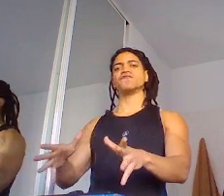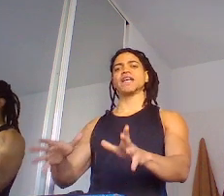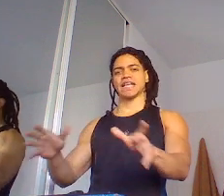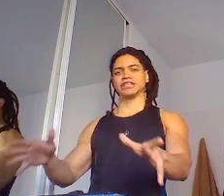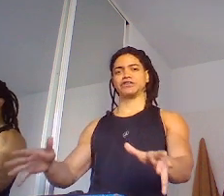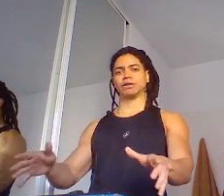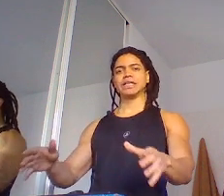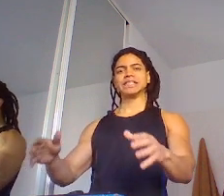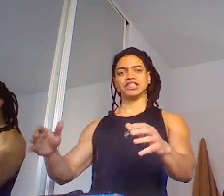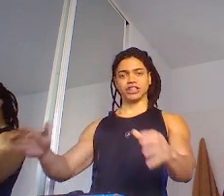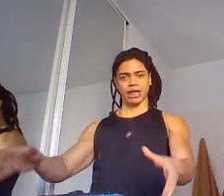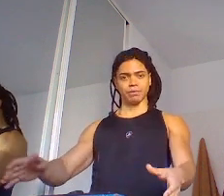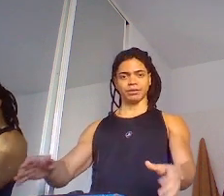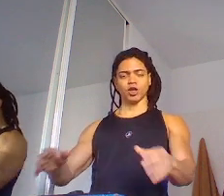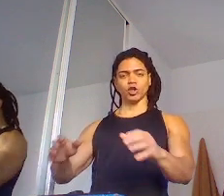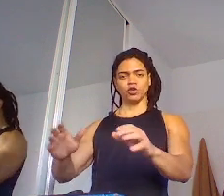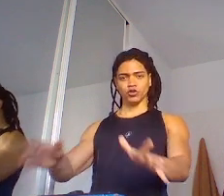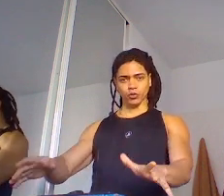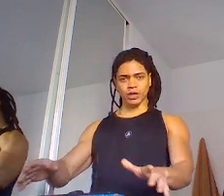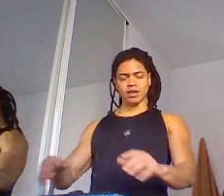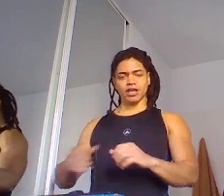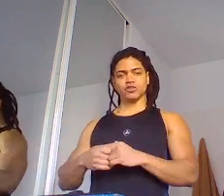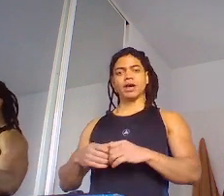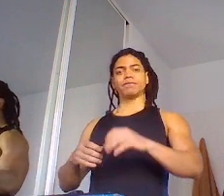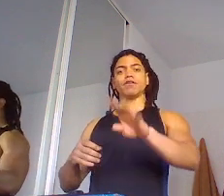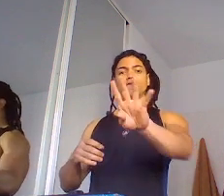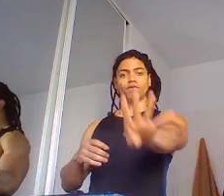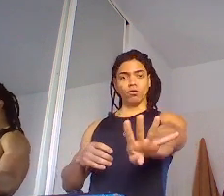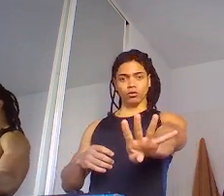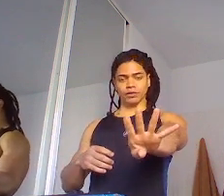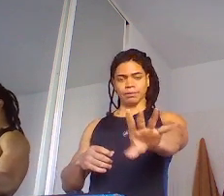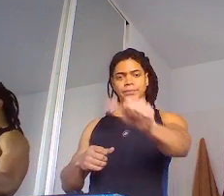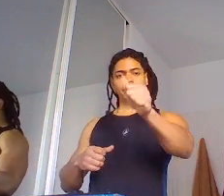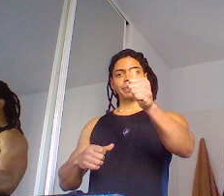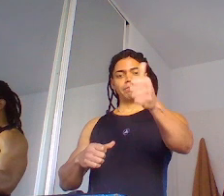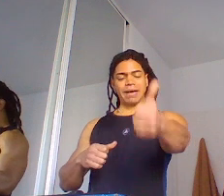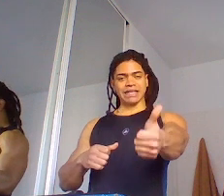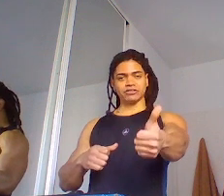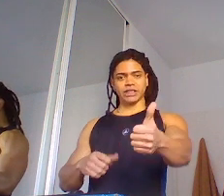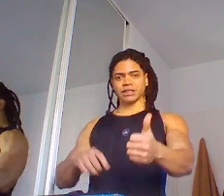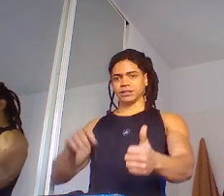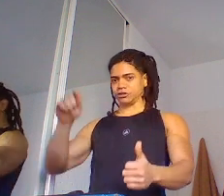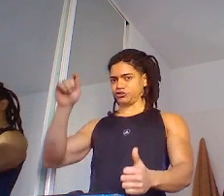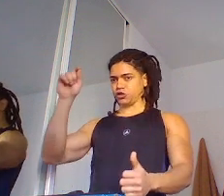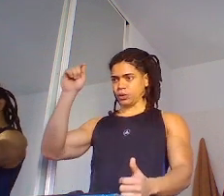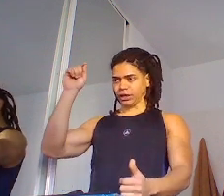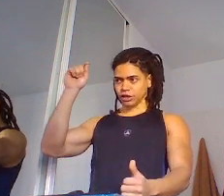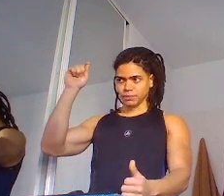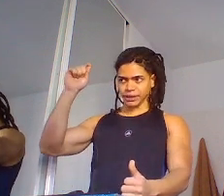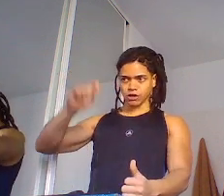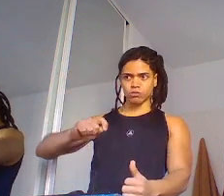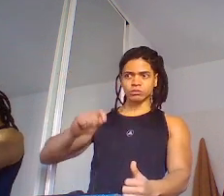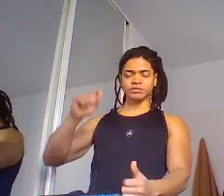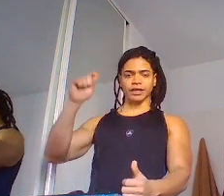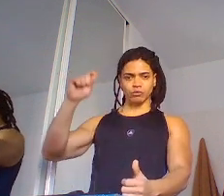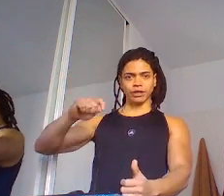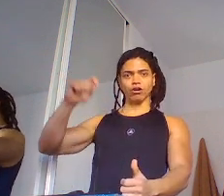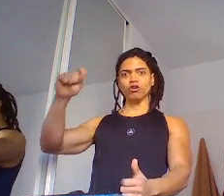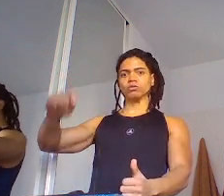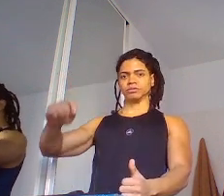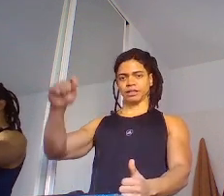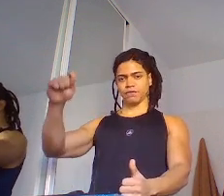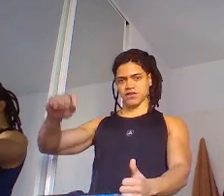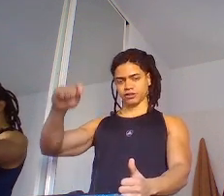what financial statement do. And you have four of them. Balance sheet, that show what a company owns and